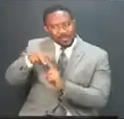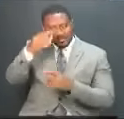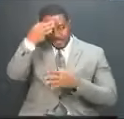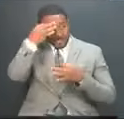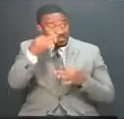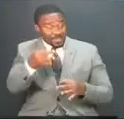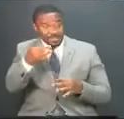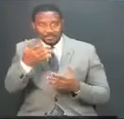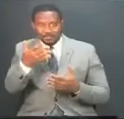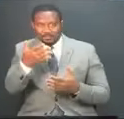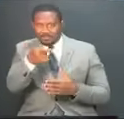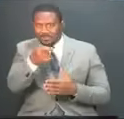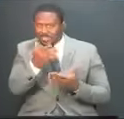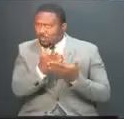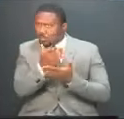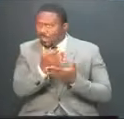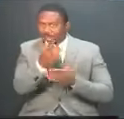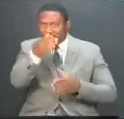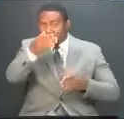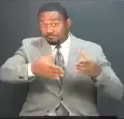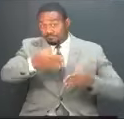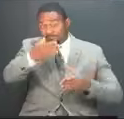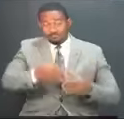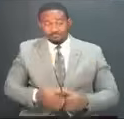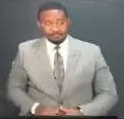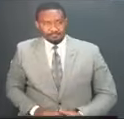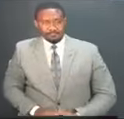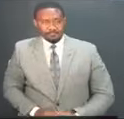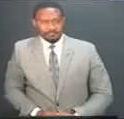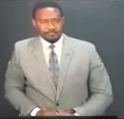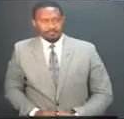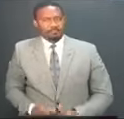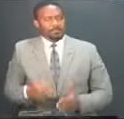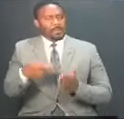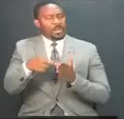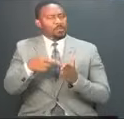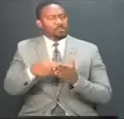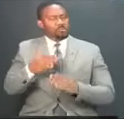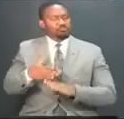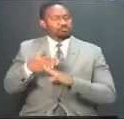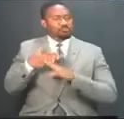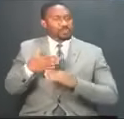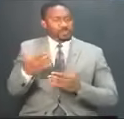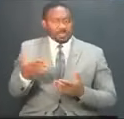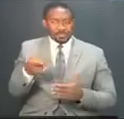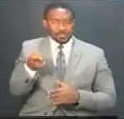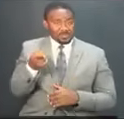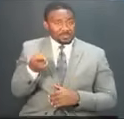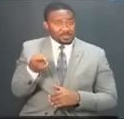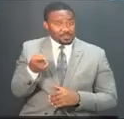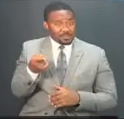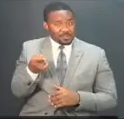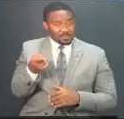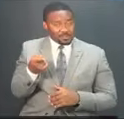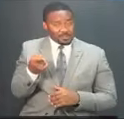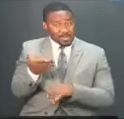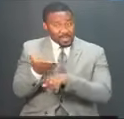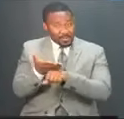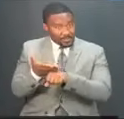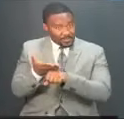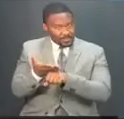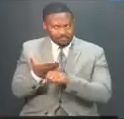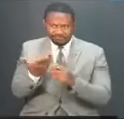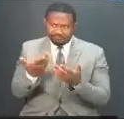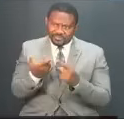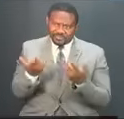by the appropriate court. This rule appears to prevent the subject matter of the appeal from